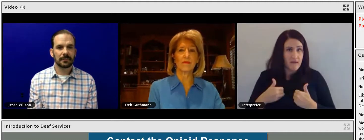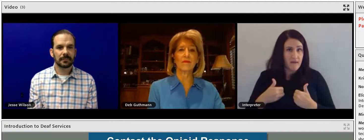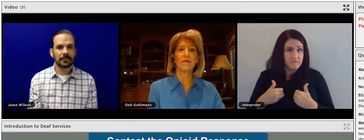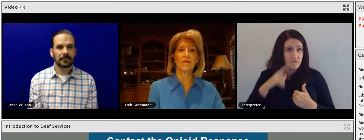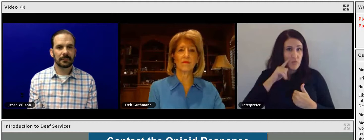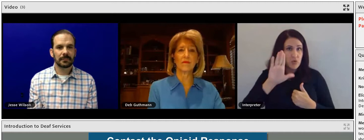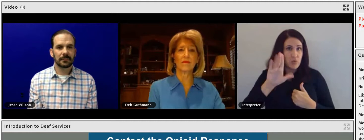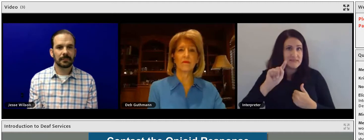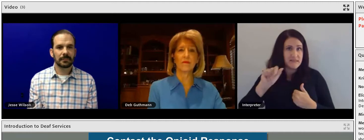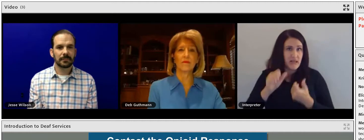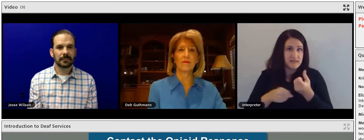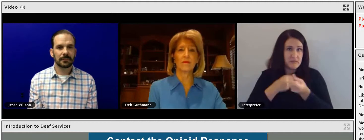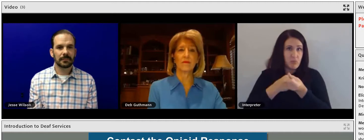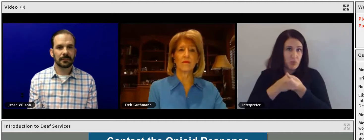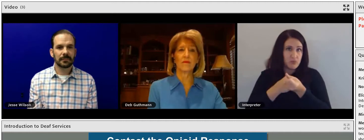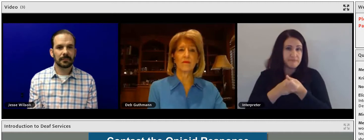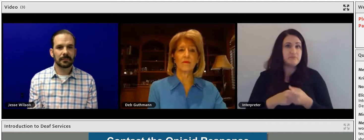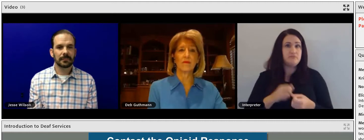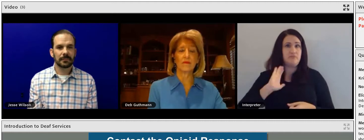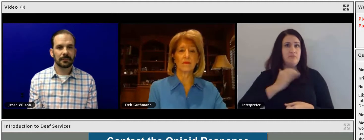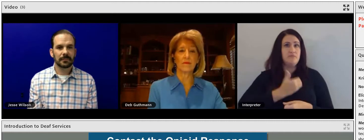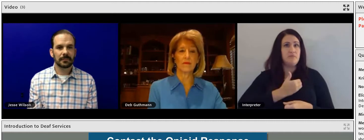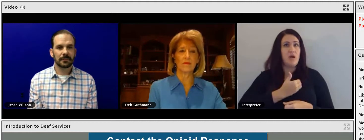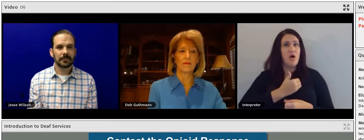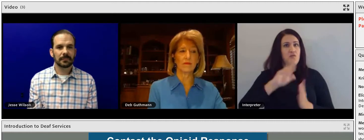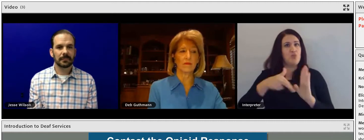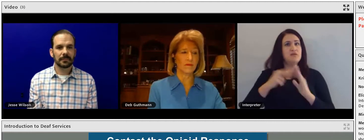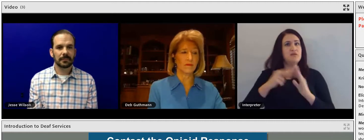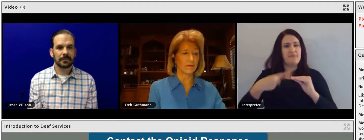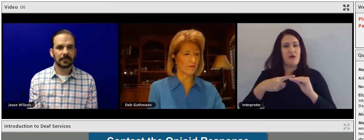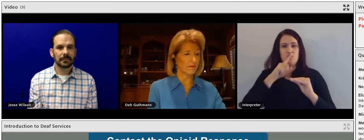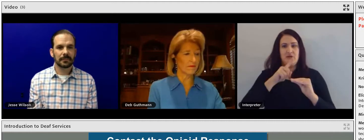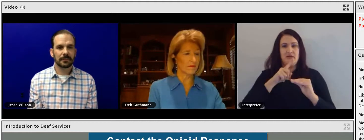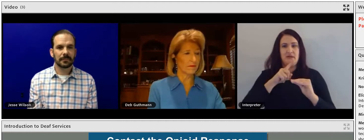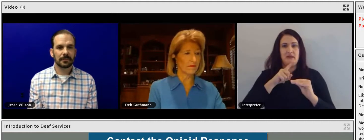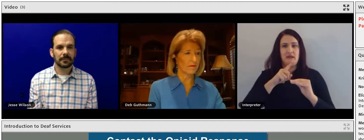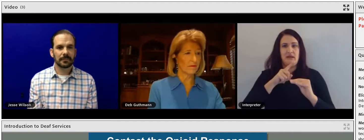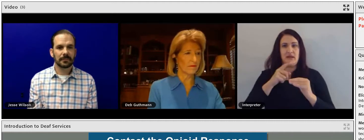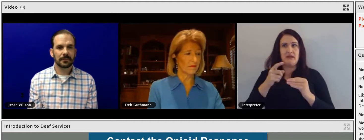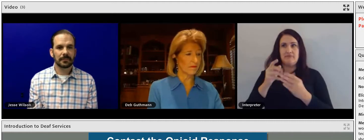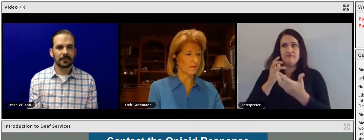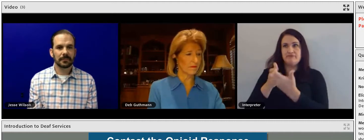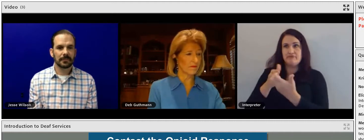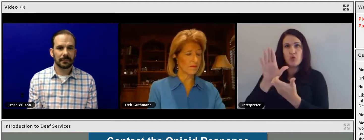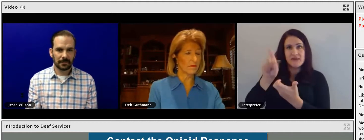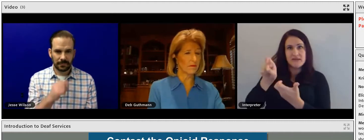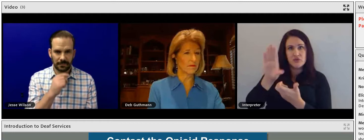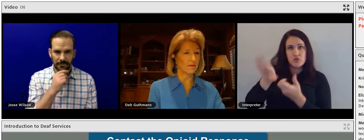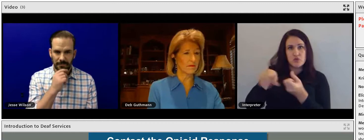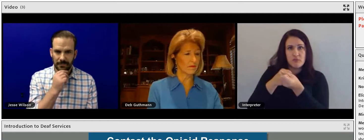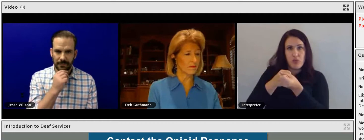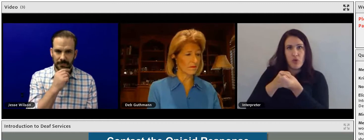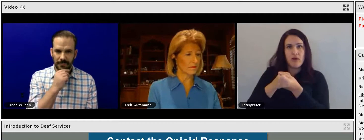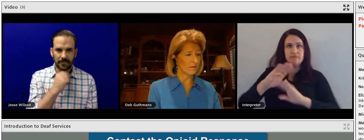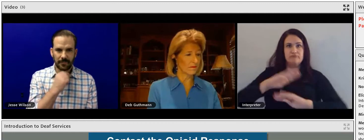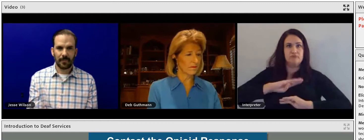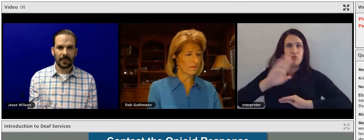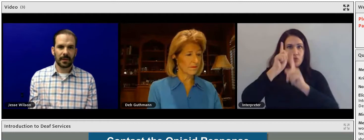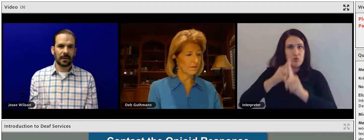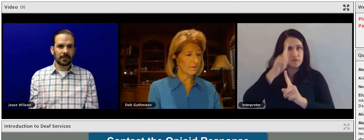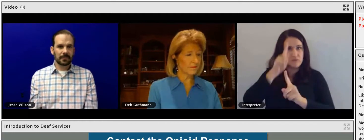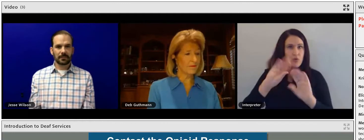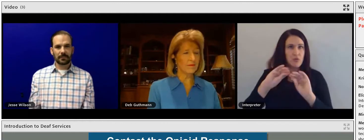your TA support. So our role is really very much about meeting your needs and supporting you to meet the goals that your organization has.